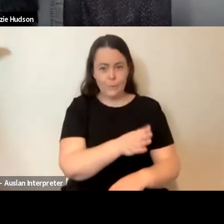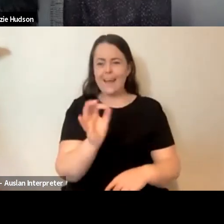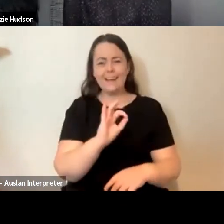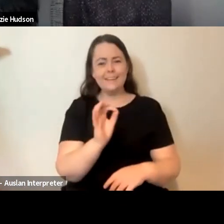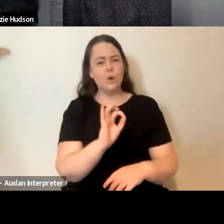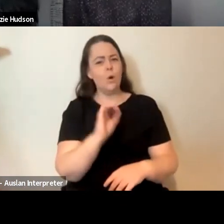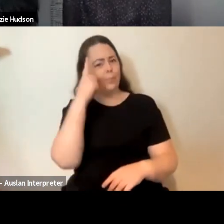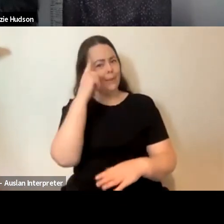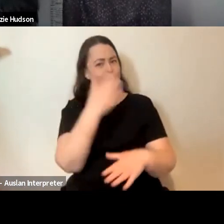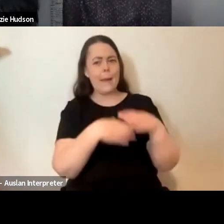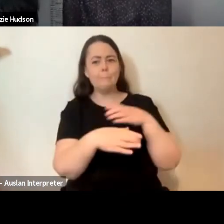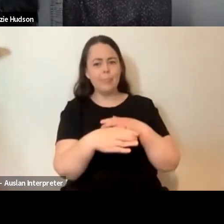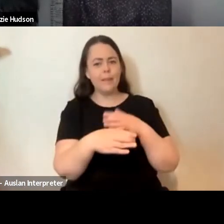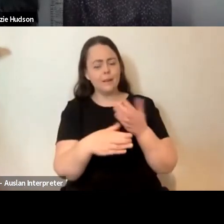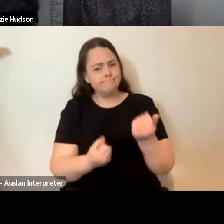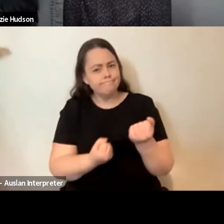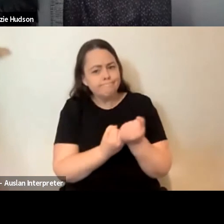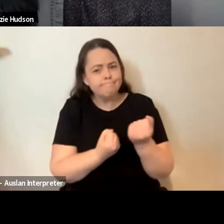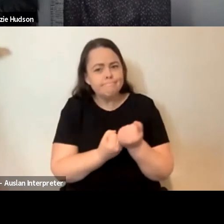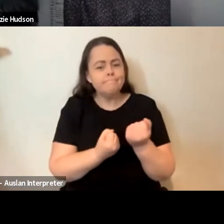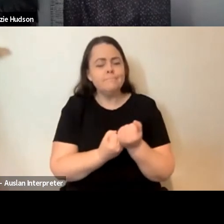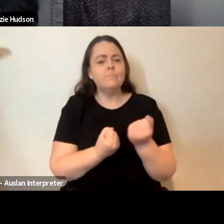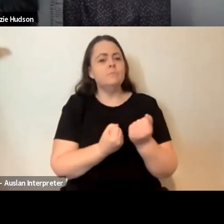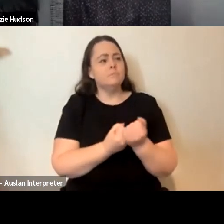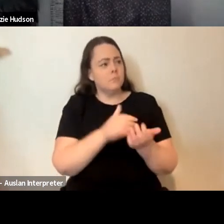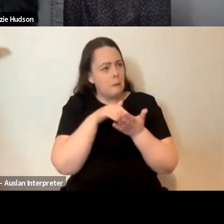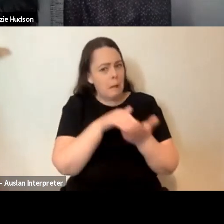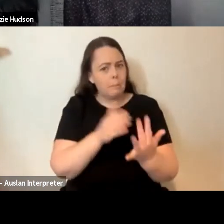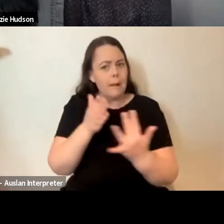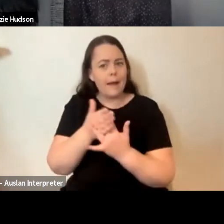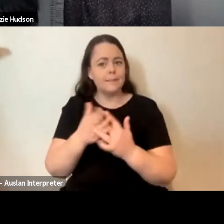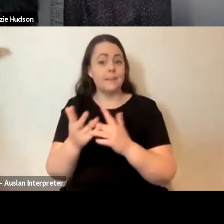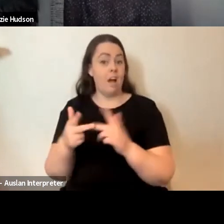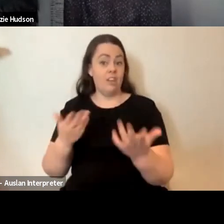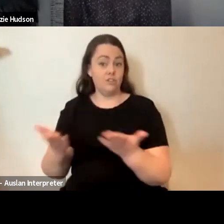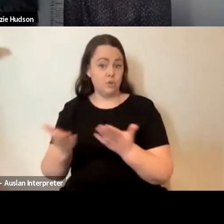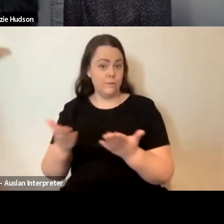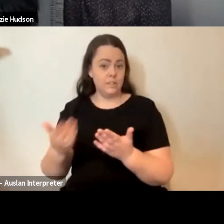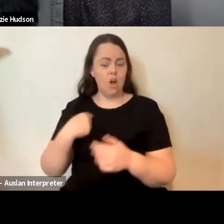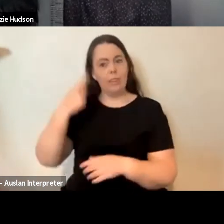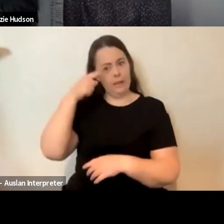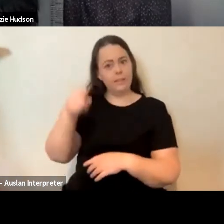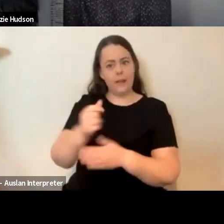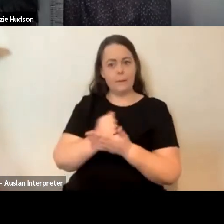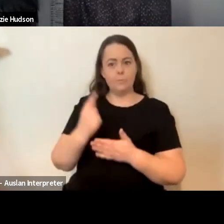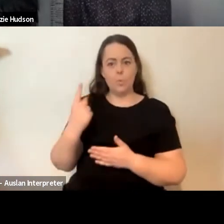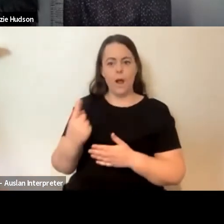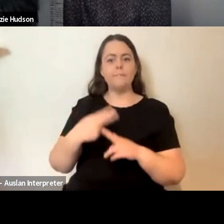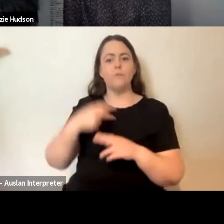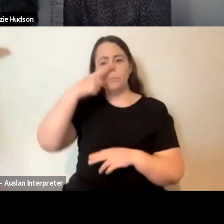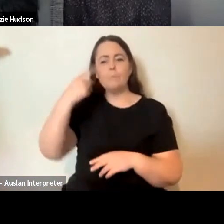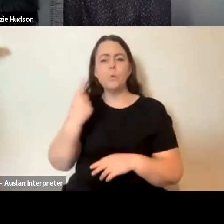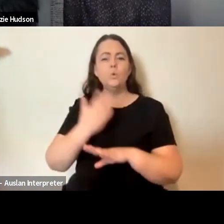services. I see that as the biggest challenge in the frontline non-AOD working medical community. Thank